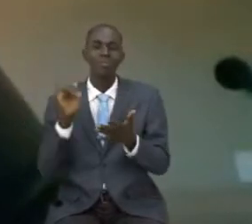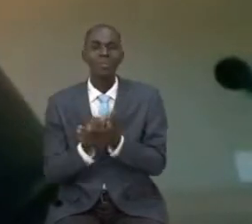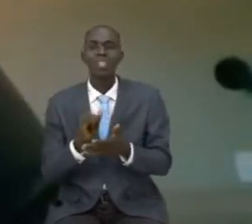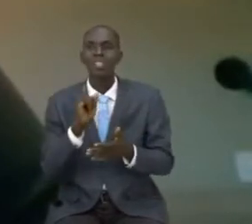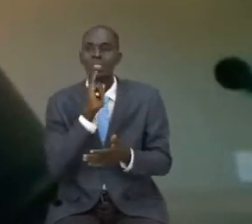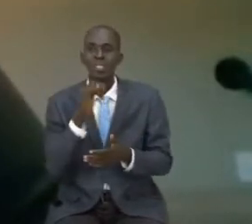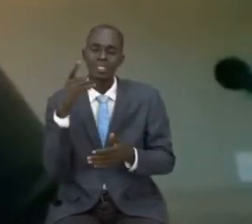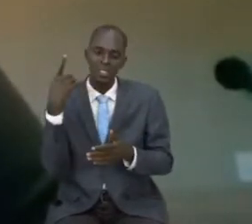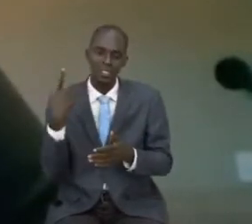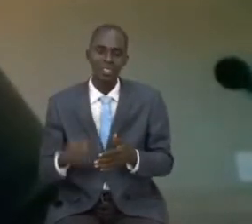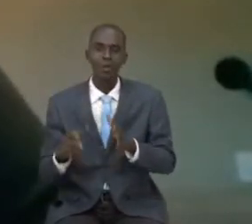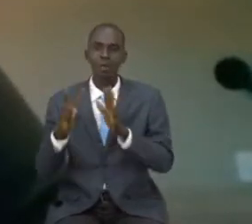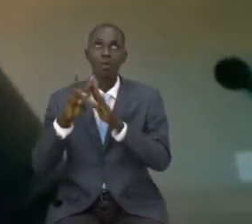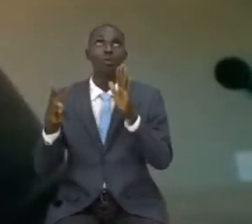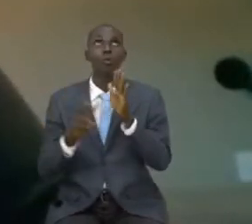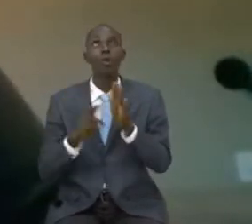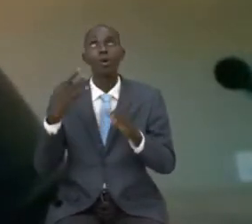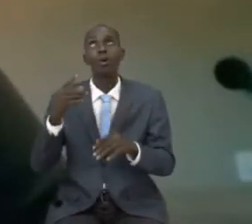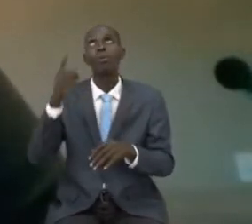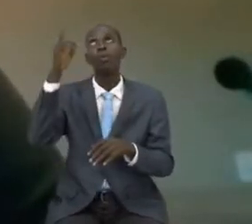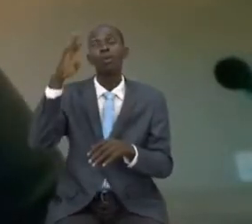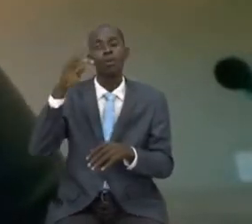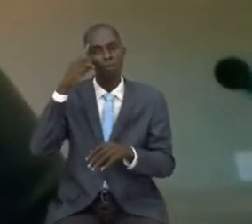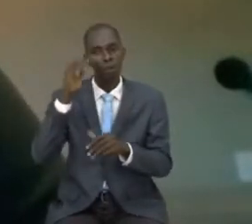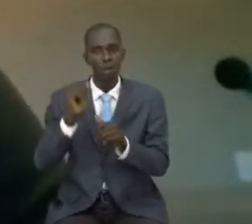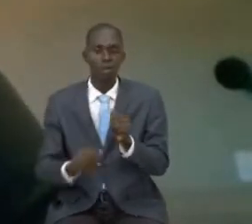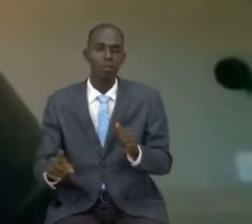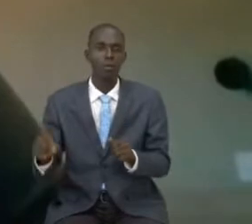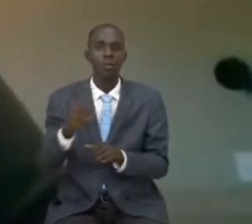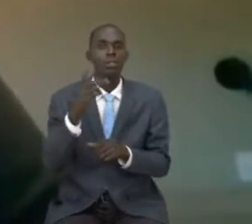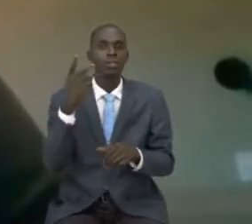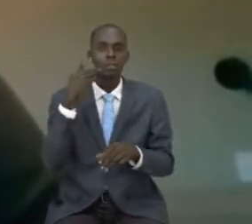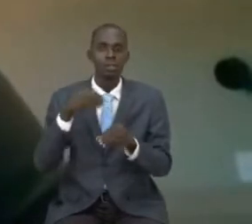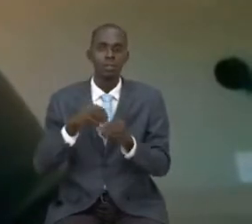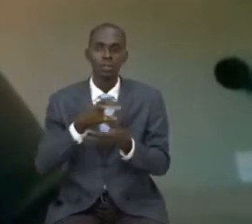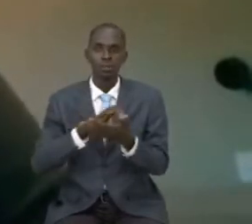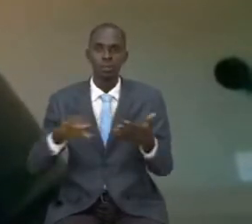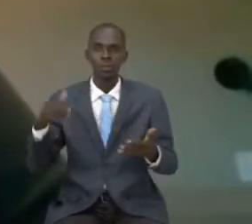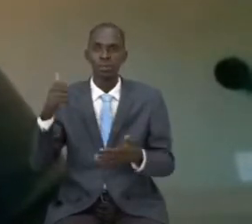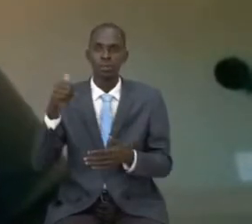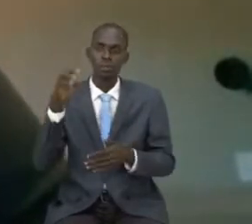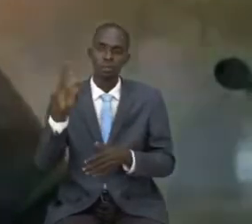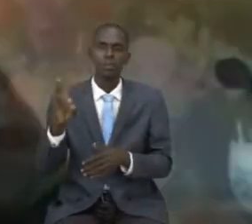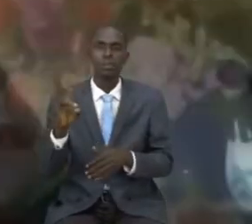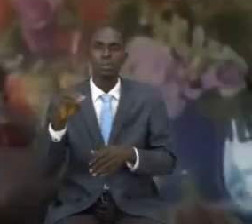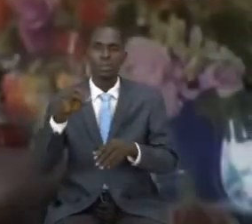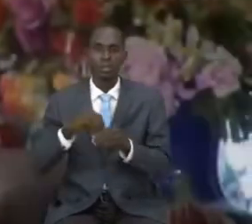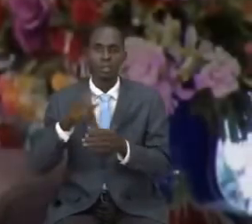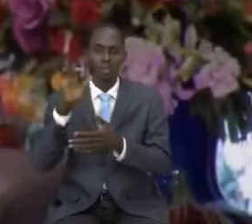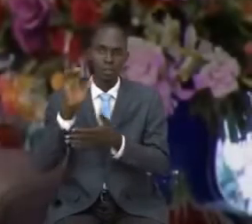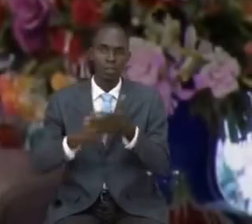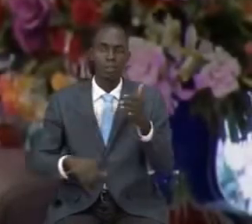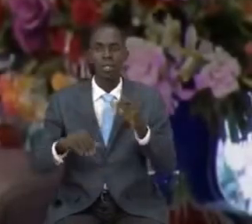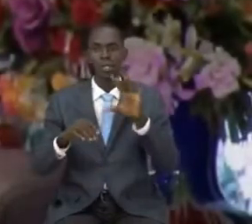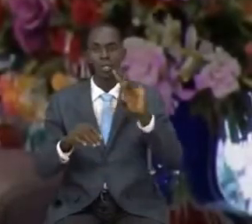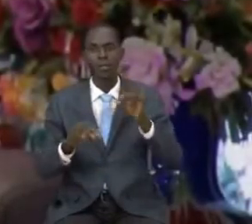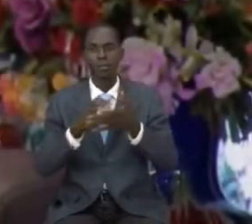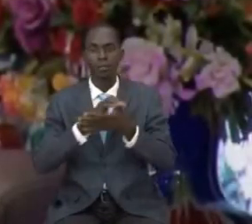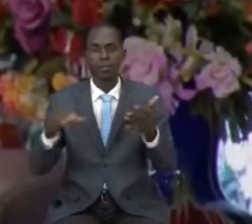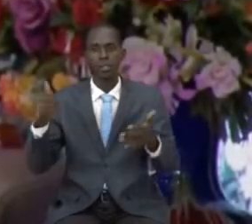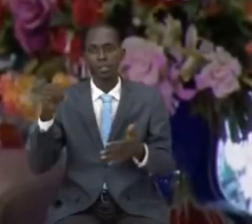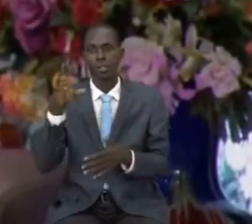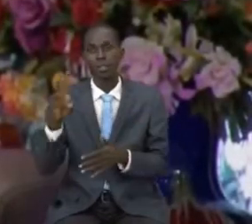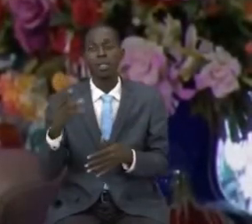will of God for everyone. Look at verse 16 there. In that chapter 8, verse 16.